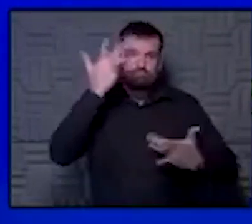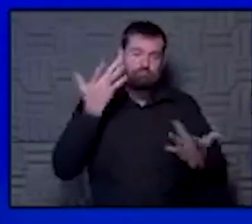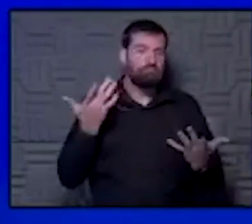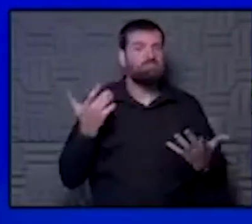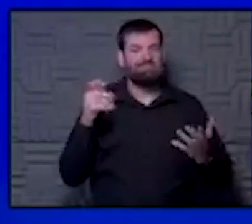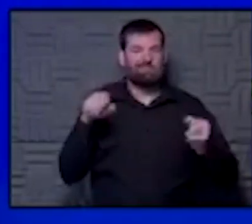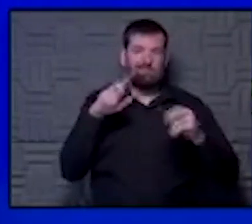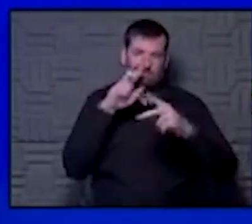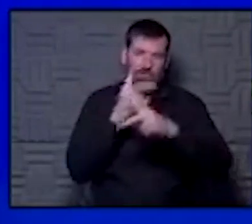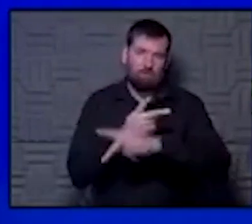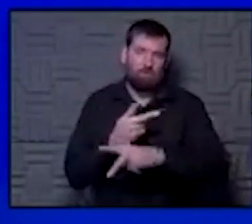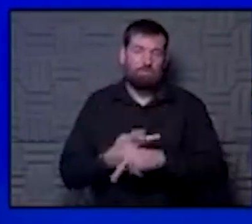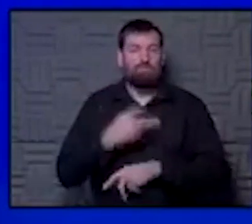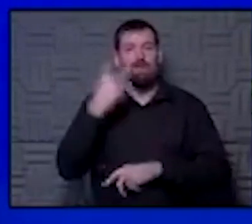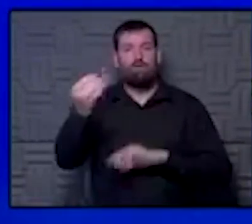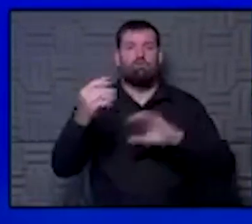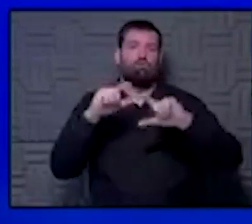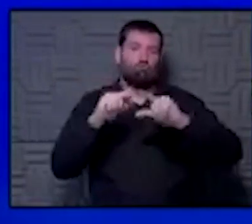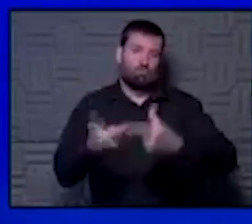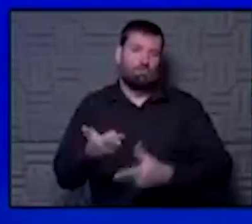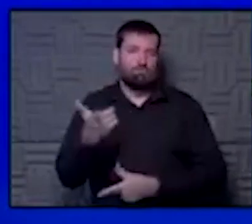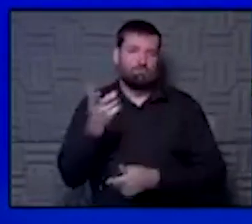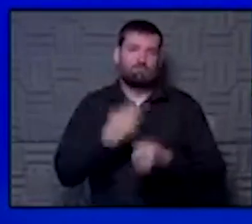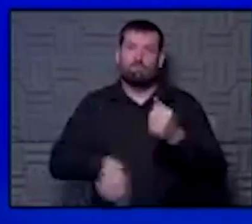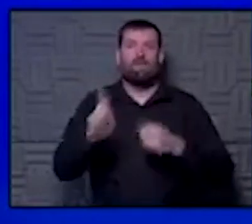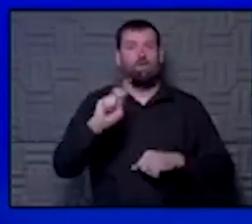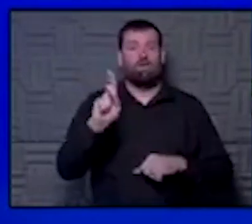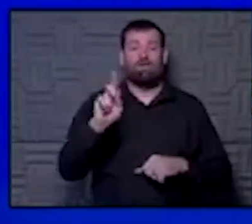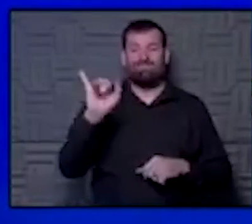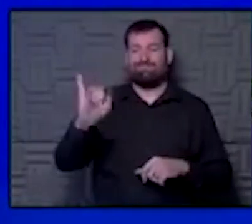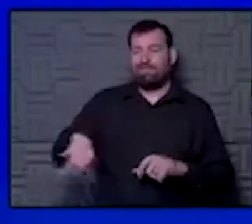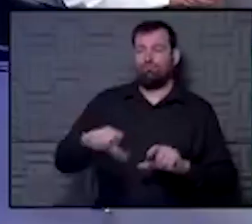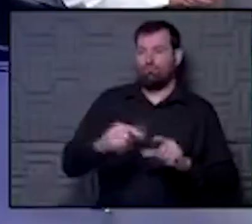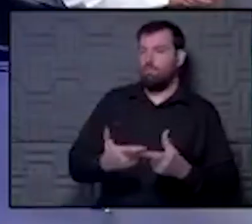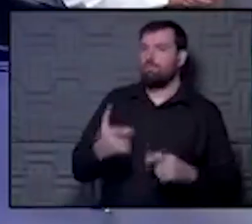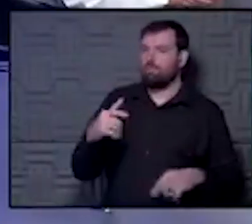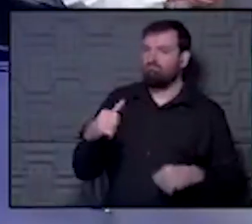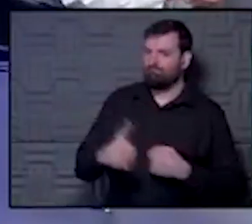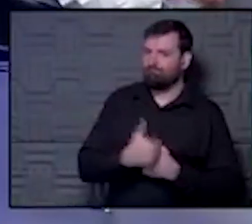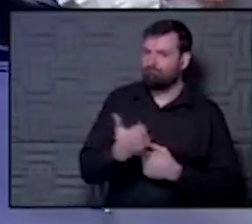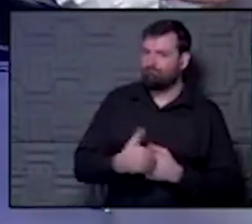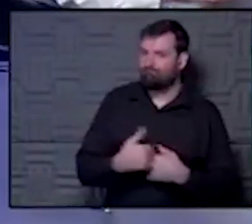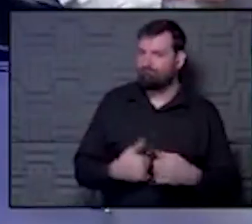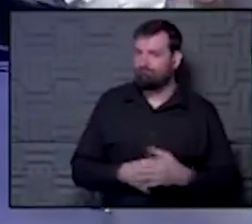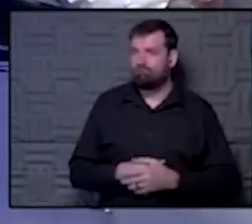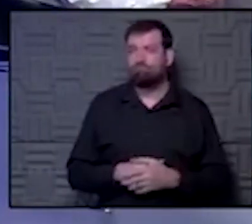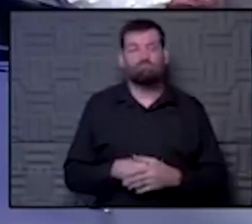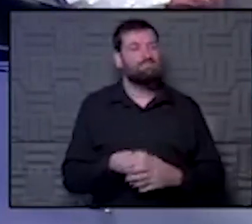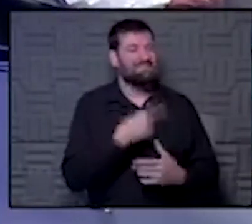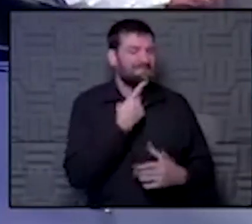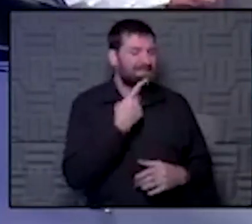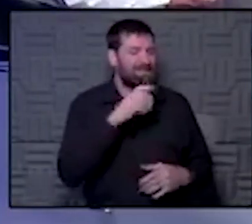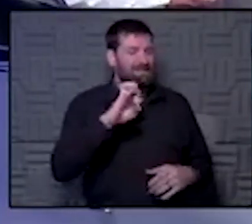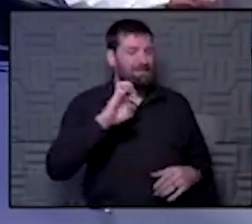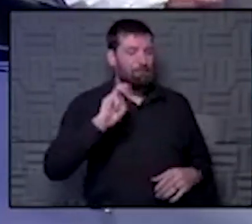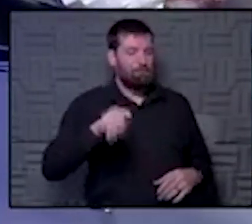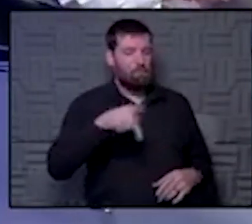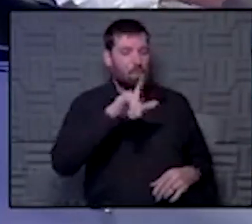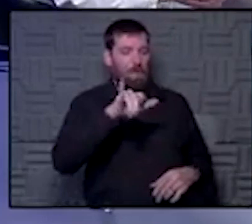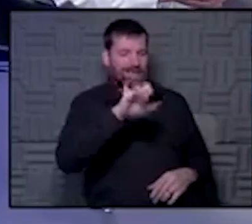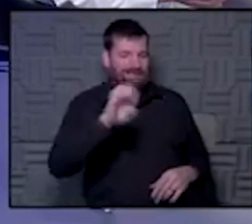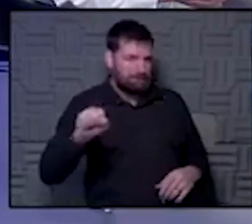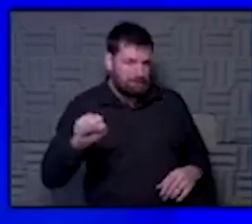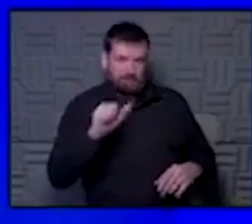out because they were out in a group someplace, and it's that group that's going to get you. Yeah, and of the, I said employees, I didn't necessarily mean doctors either,